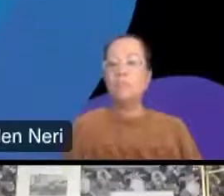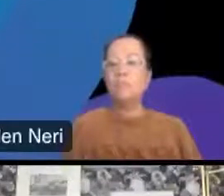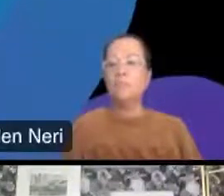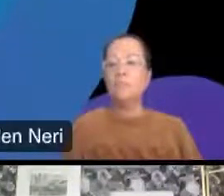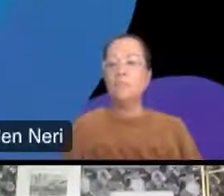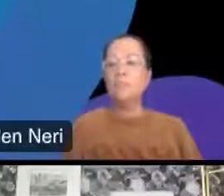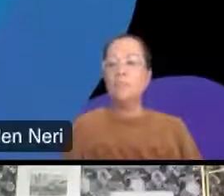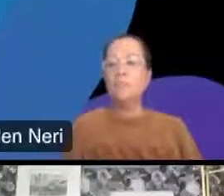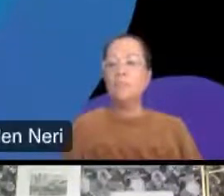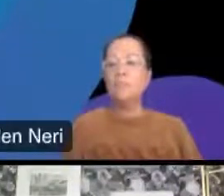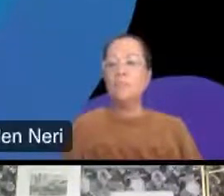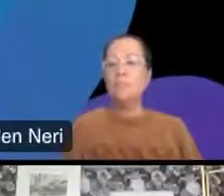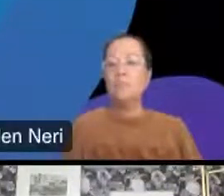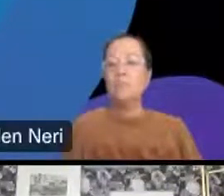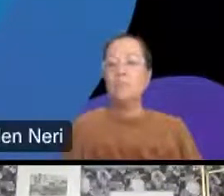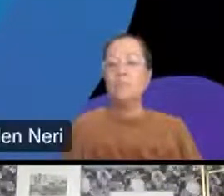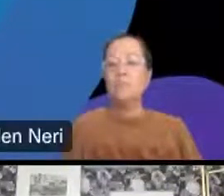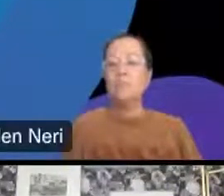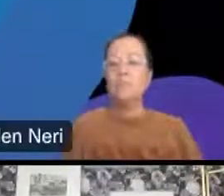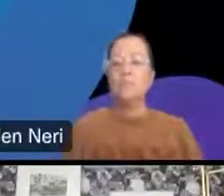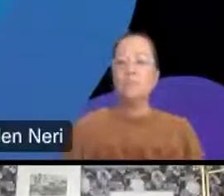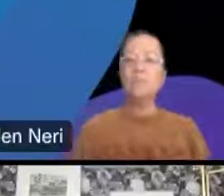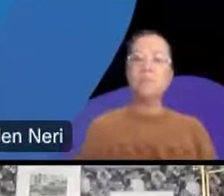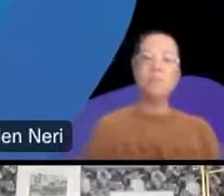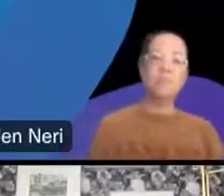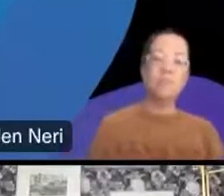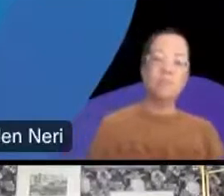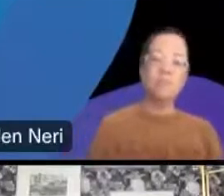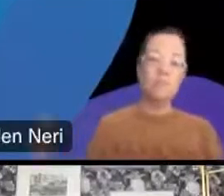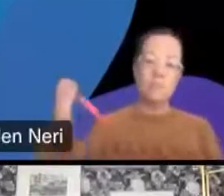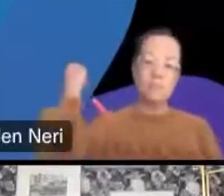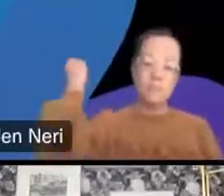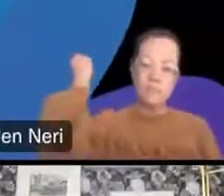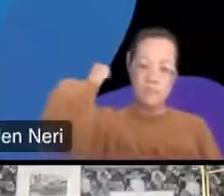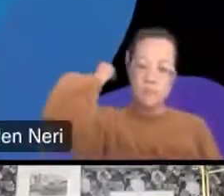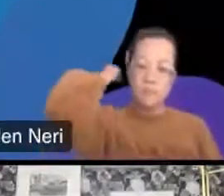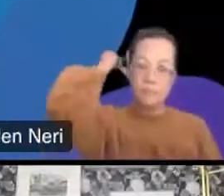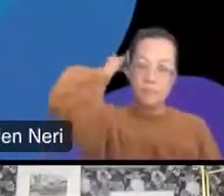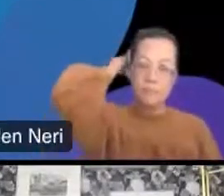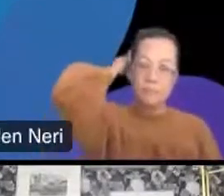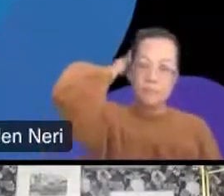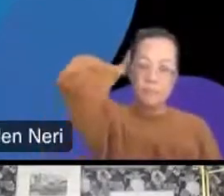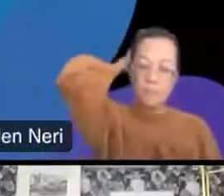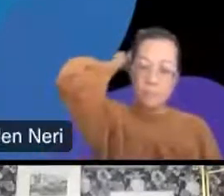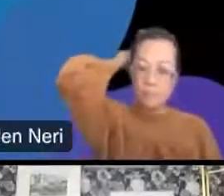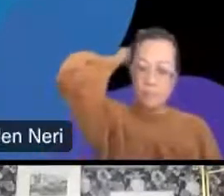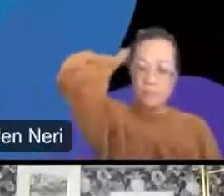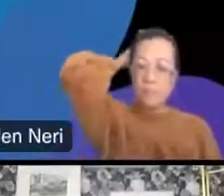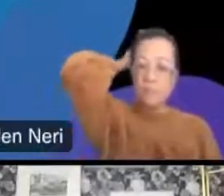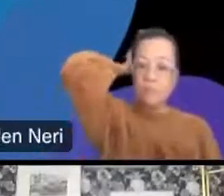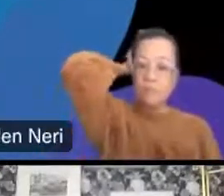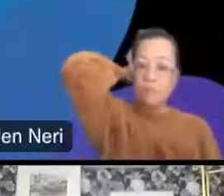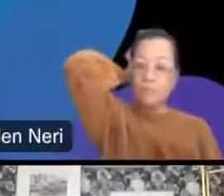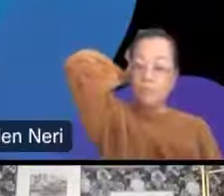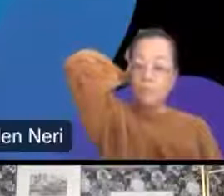to participate in that and hear about best practices that are going on at different regional centers as it relates to processing these things. And I think